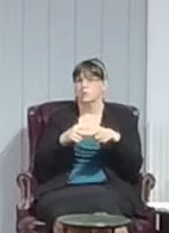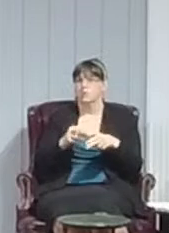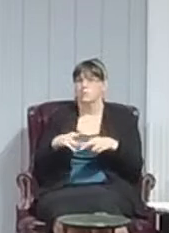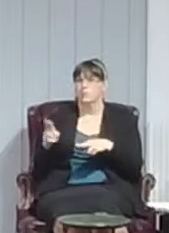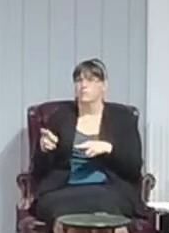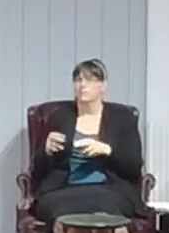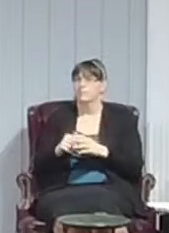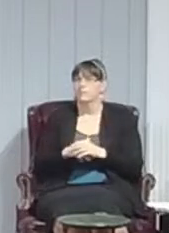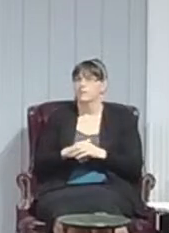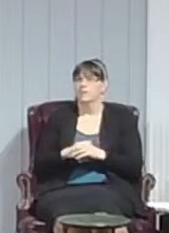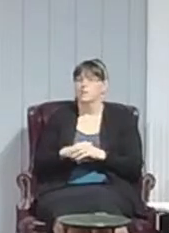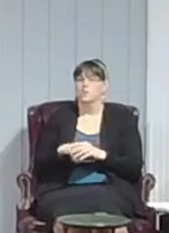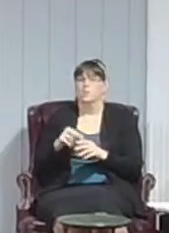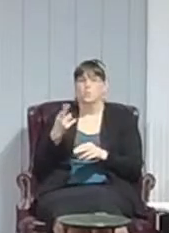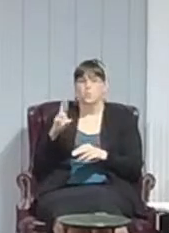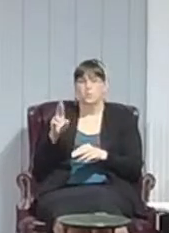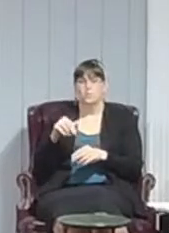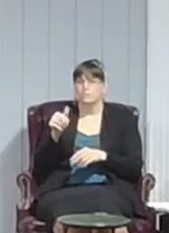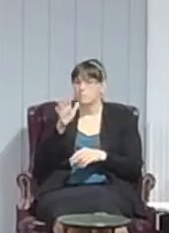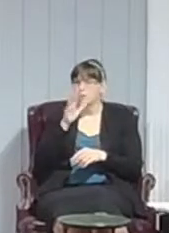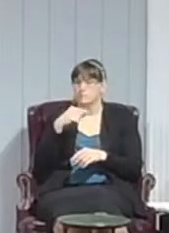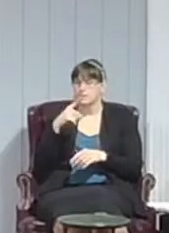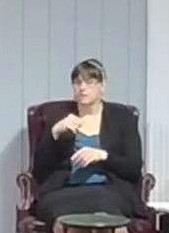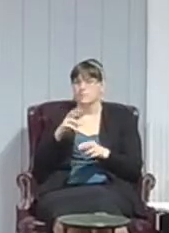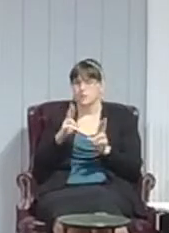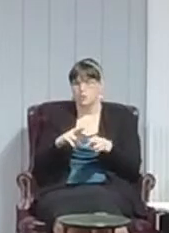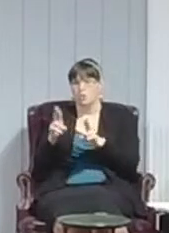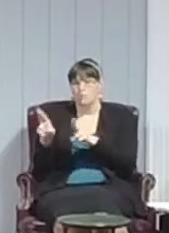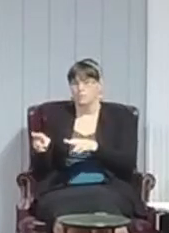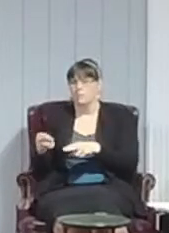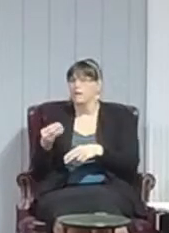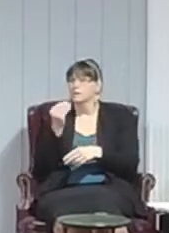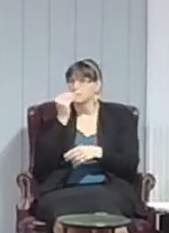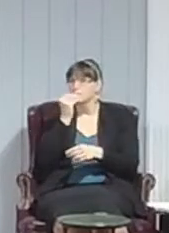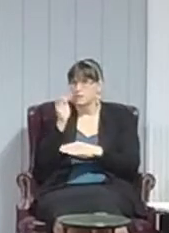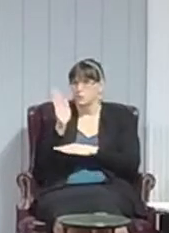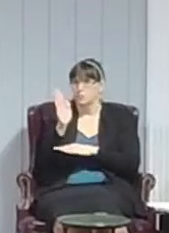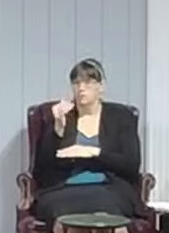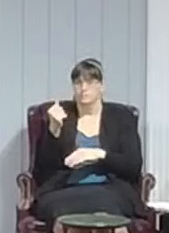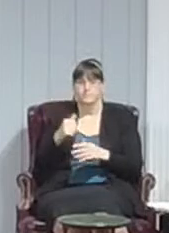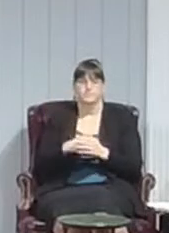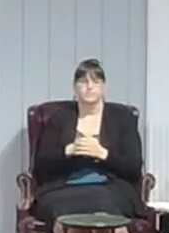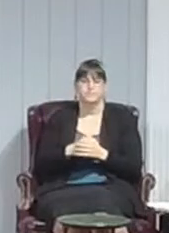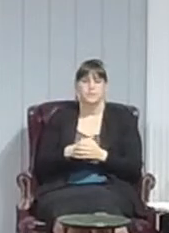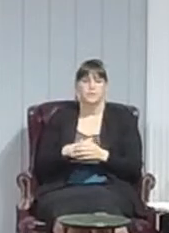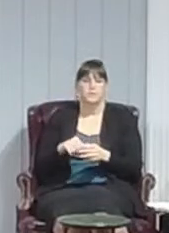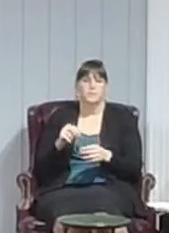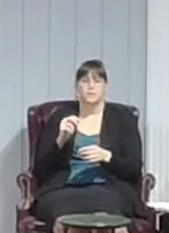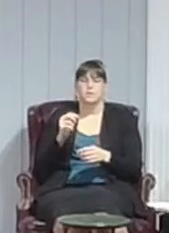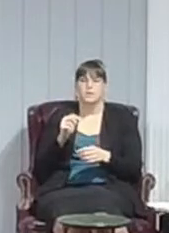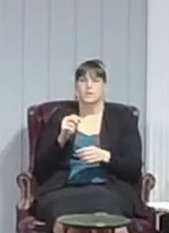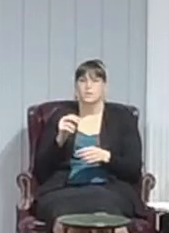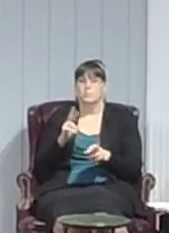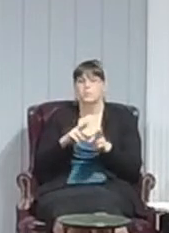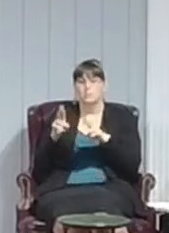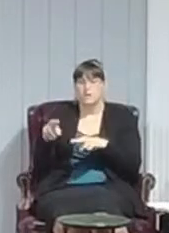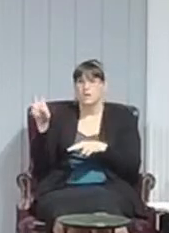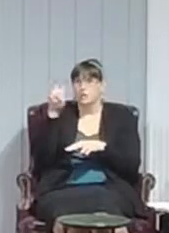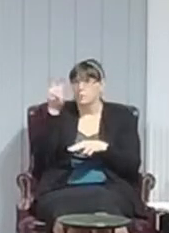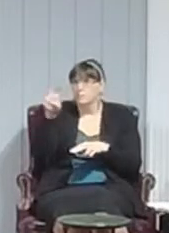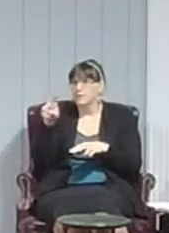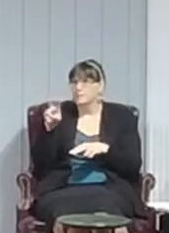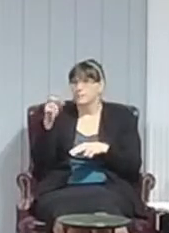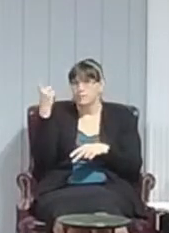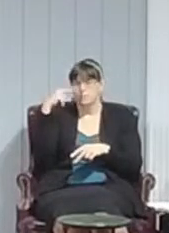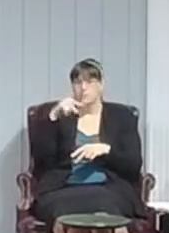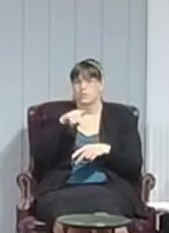says, "I'm going to go prepare dinner for you." Maybe that'll excite you. "I'm going to go prepare your pizza for you." That might excite someone even more